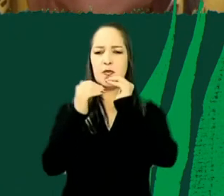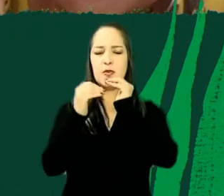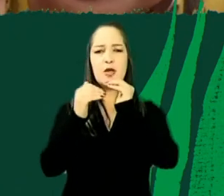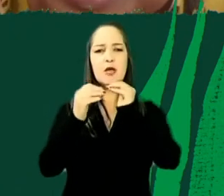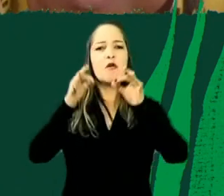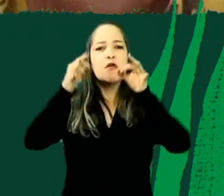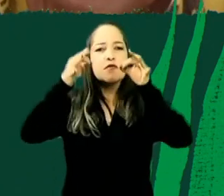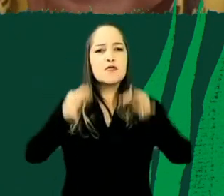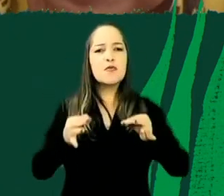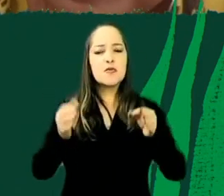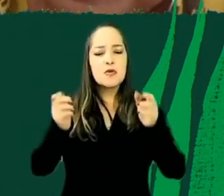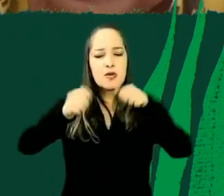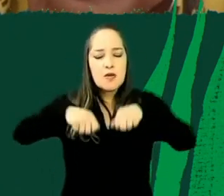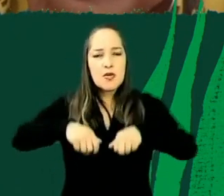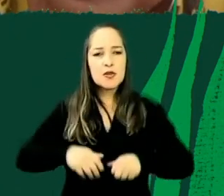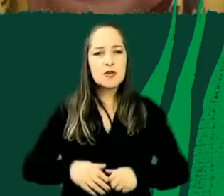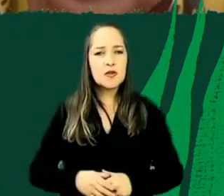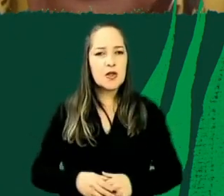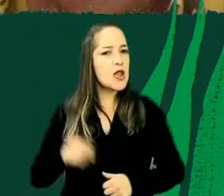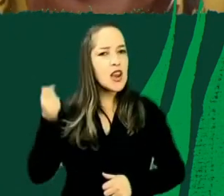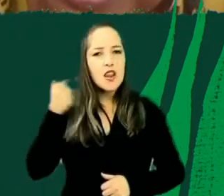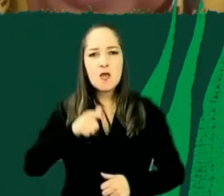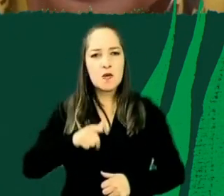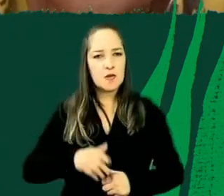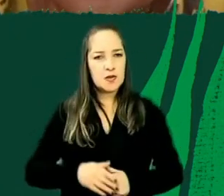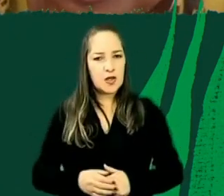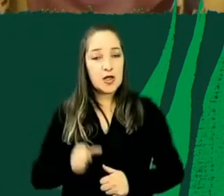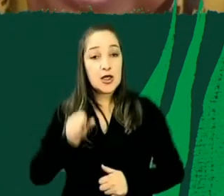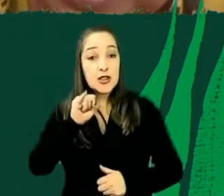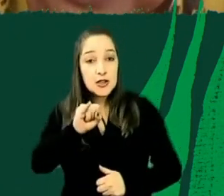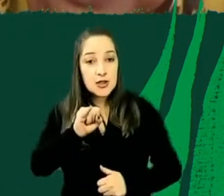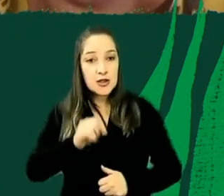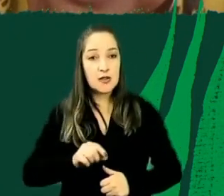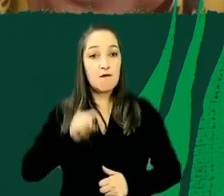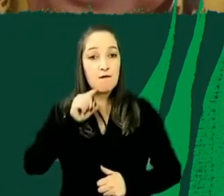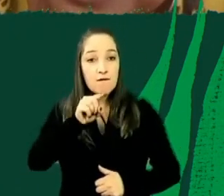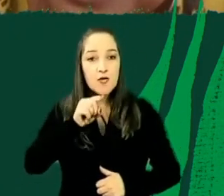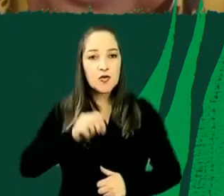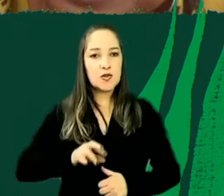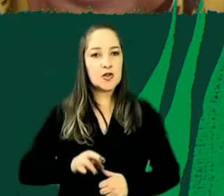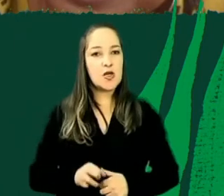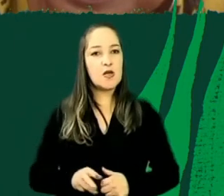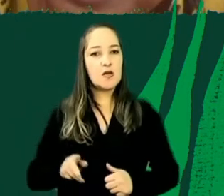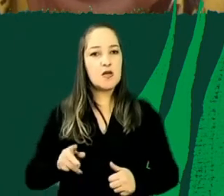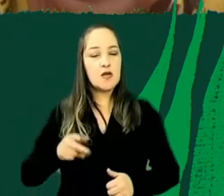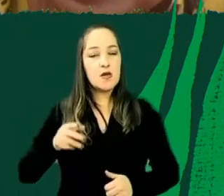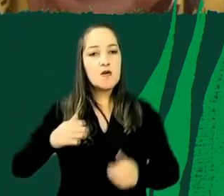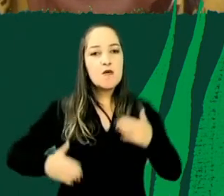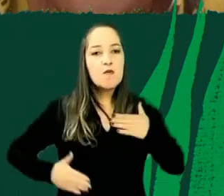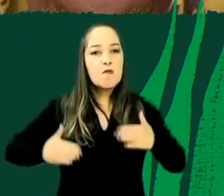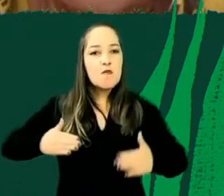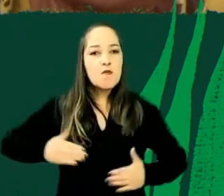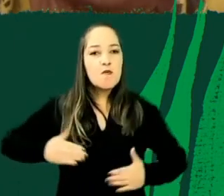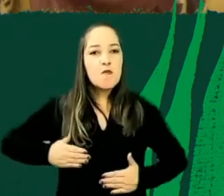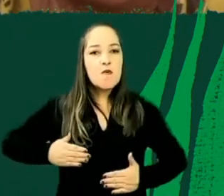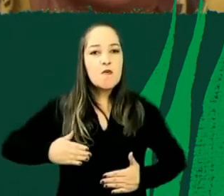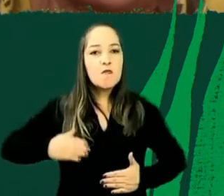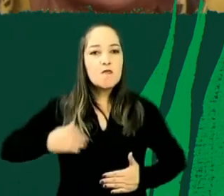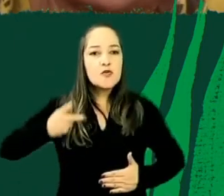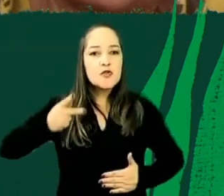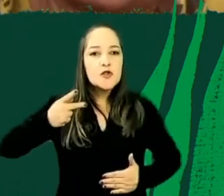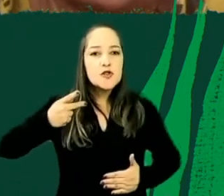least yourself. Your body is your body. Mm-hmm. And if you have, you